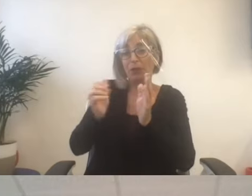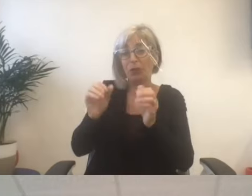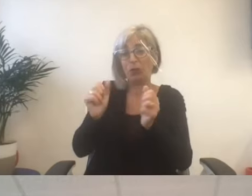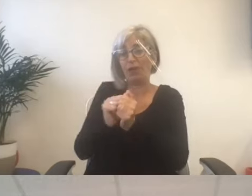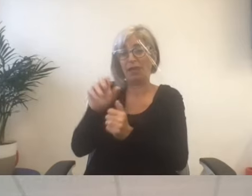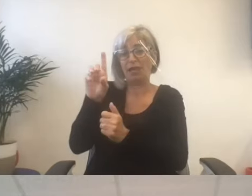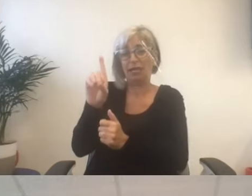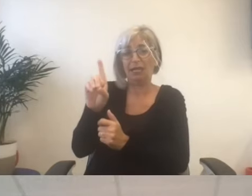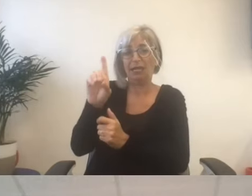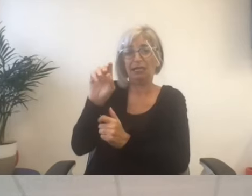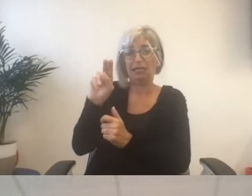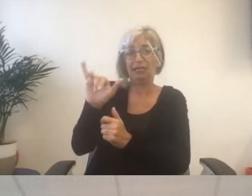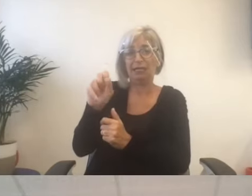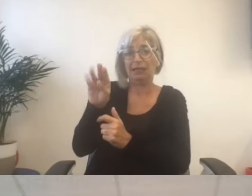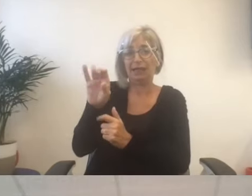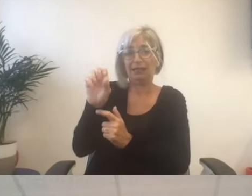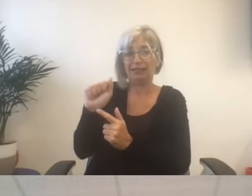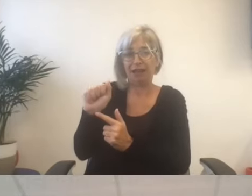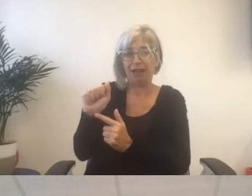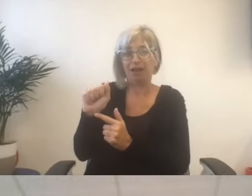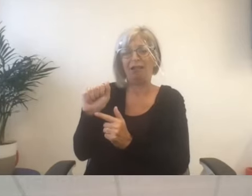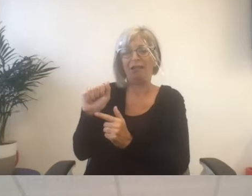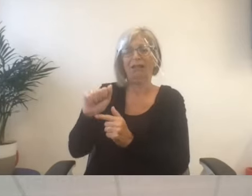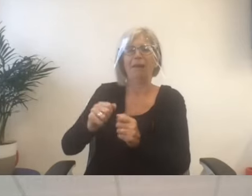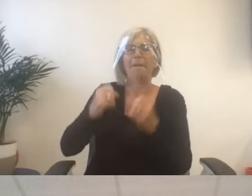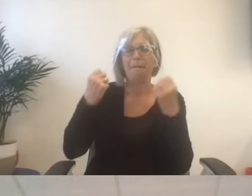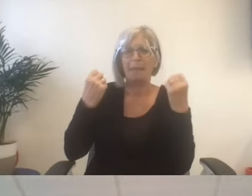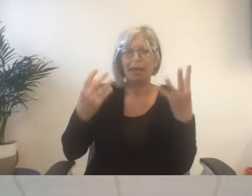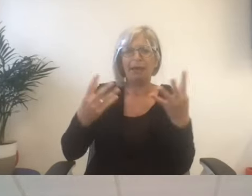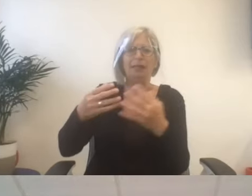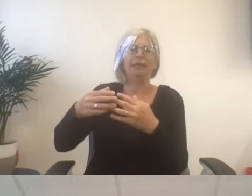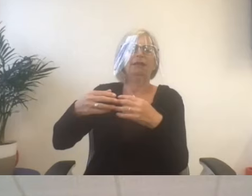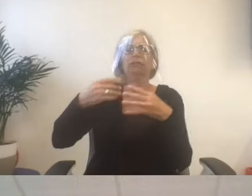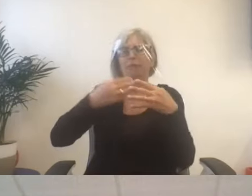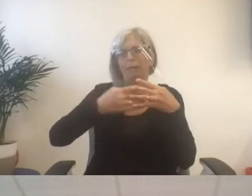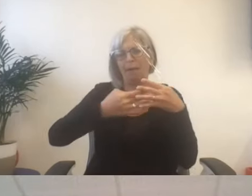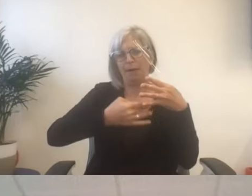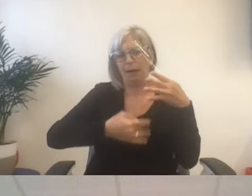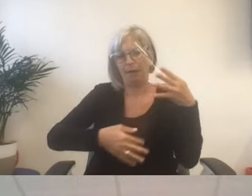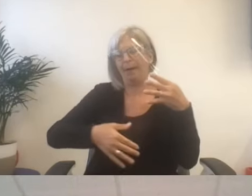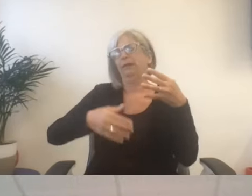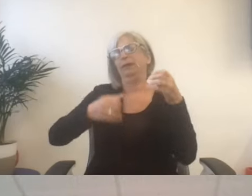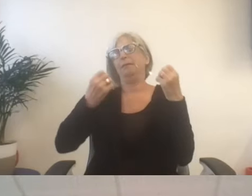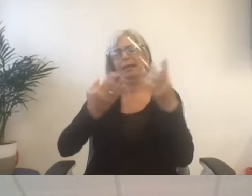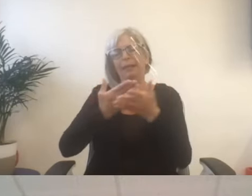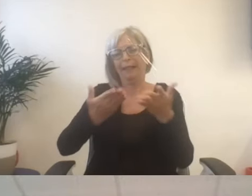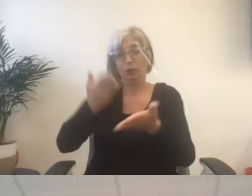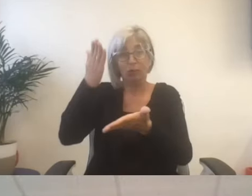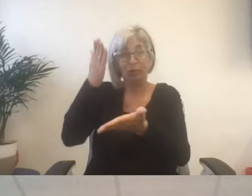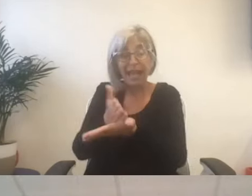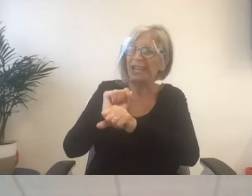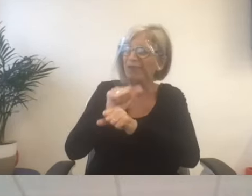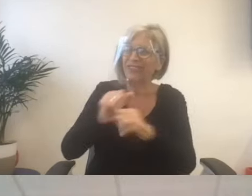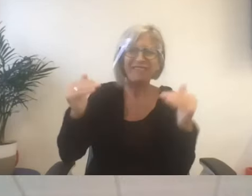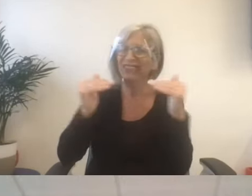no means is that all. There are sensory disorders, cognitive disorders, the list goes on and on. So many things that can stop a person from doing their